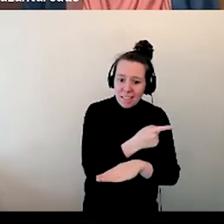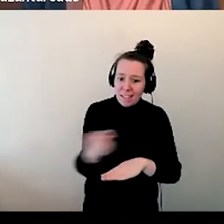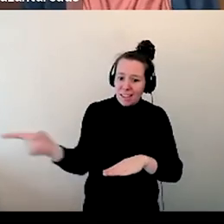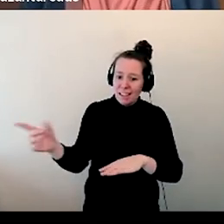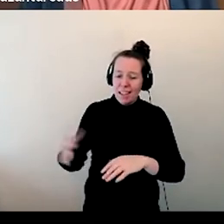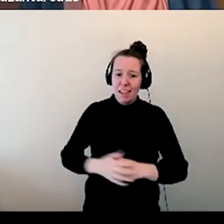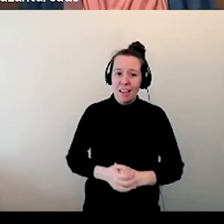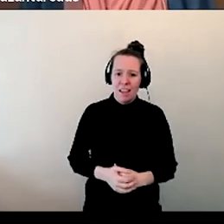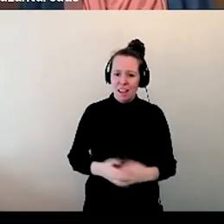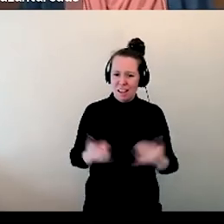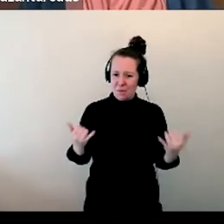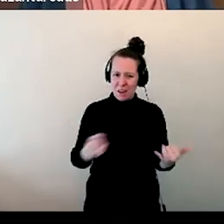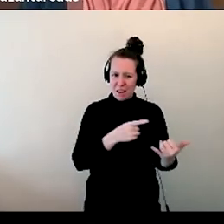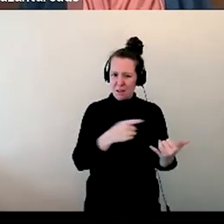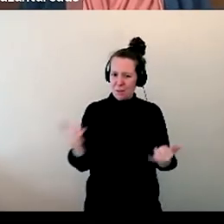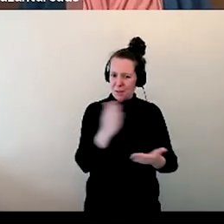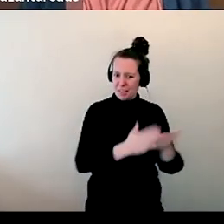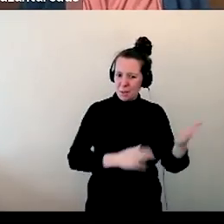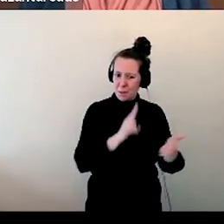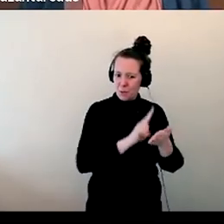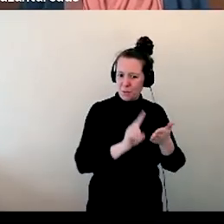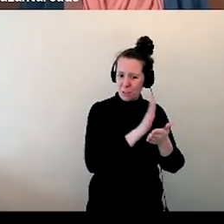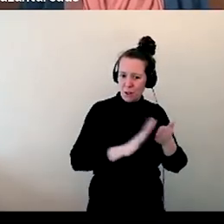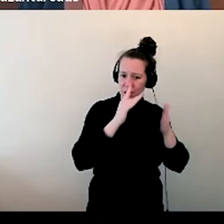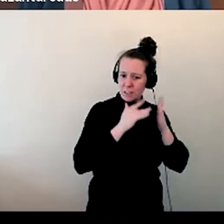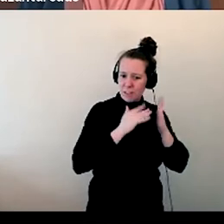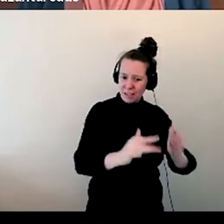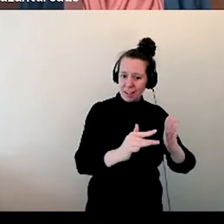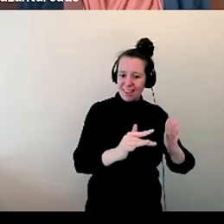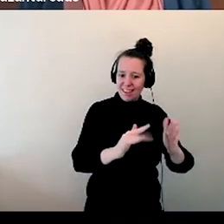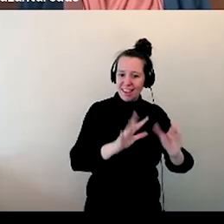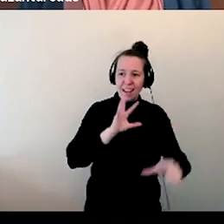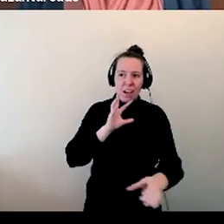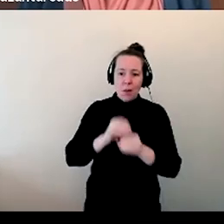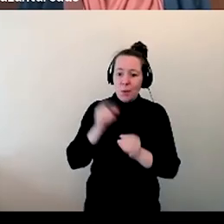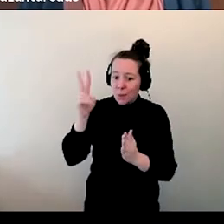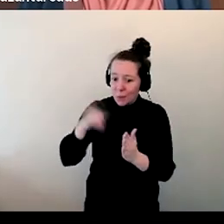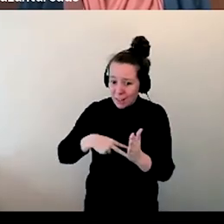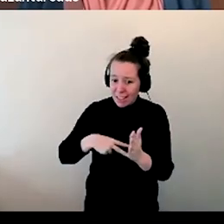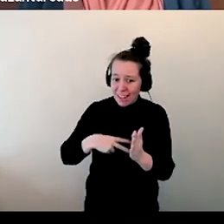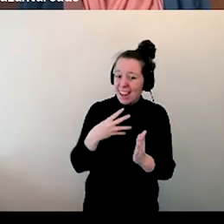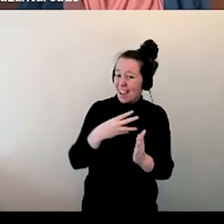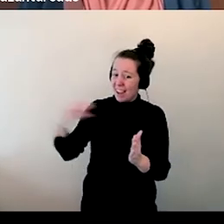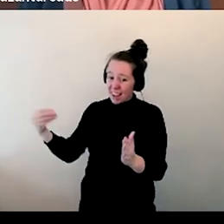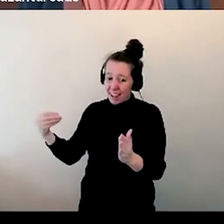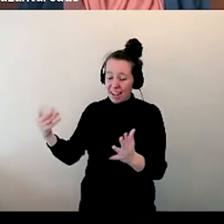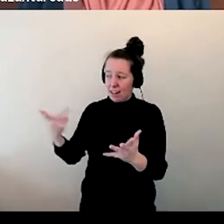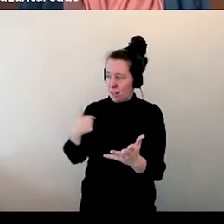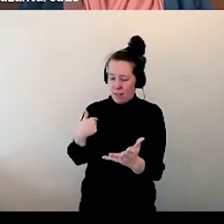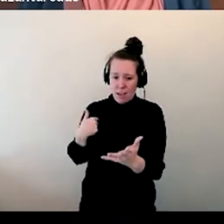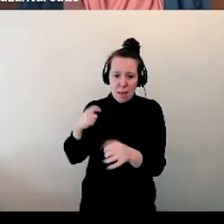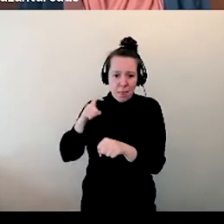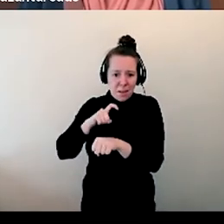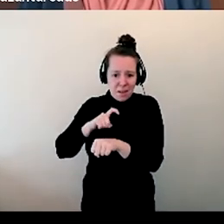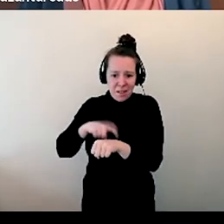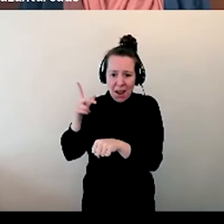still studying and all this stuff, and how you fit in reading and then actually like finding you know, creating a video